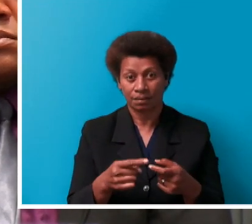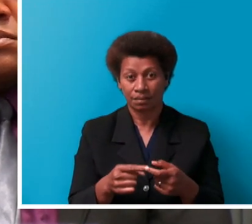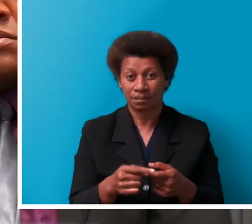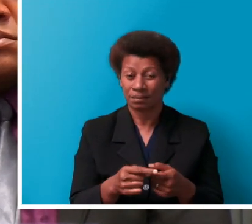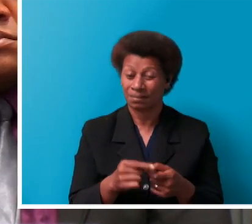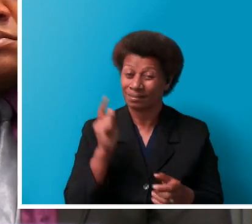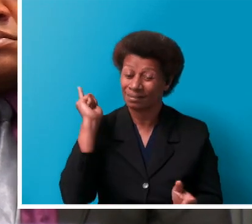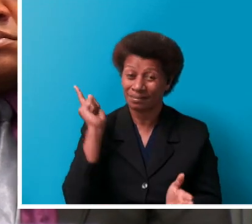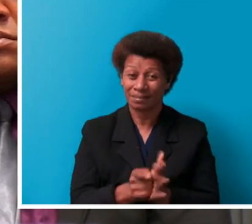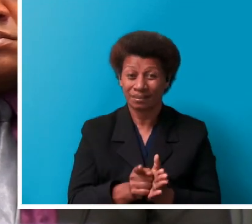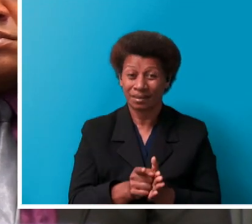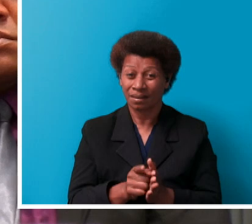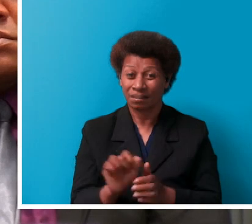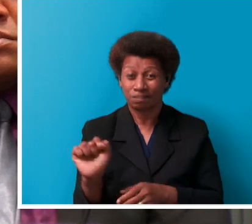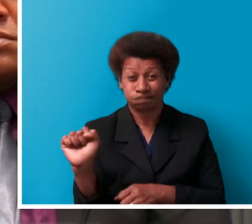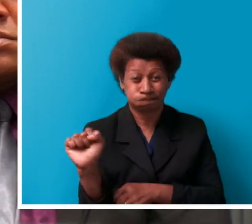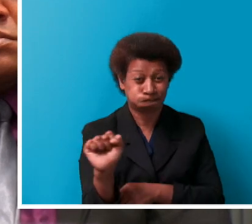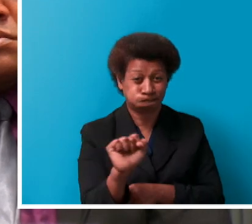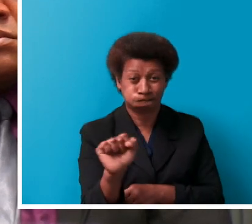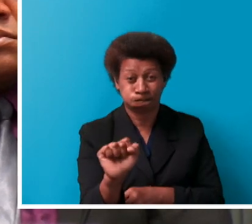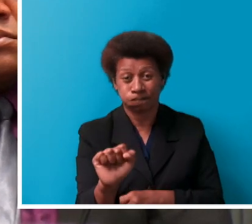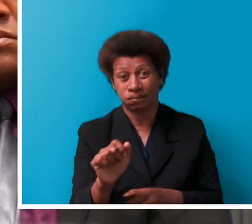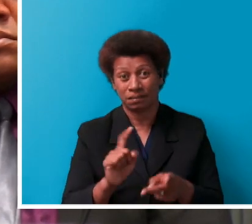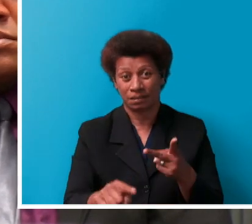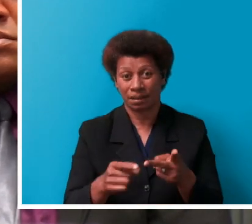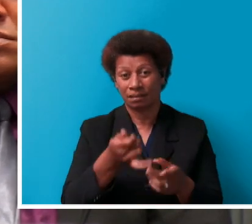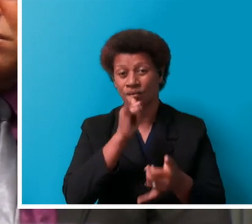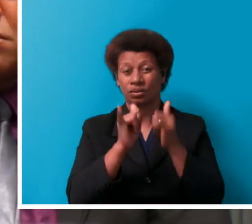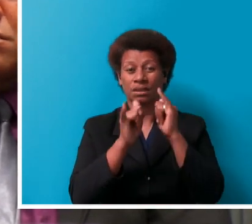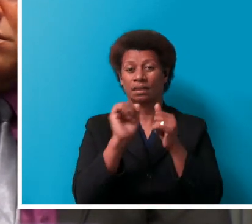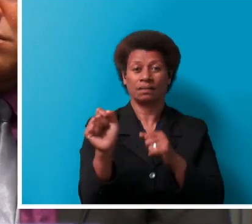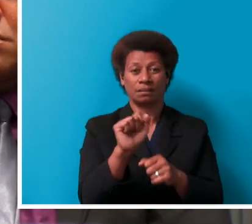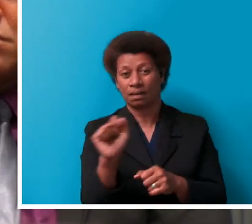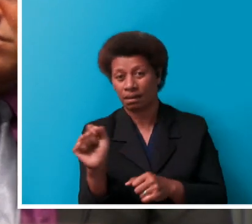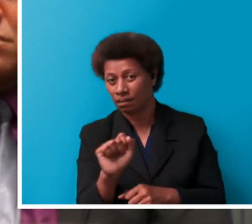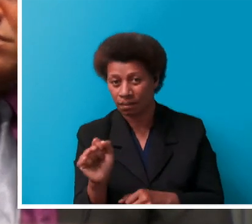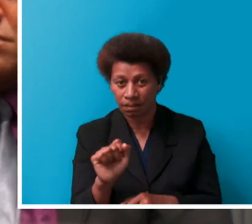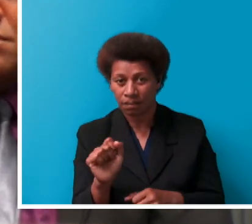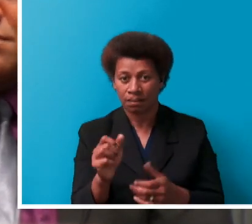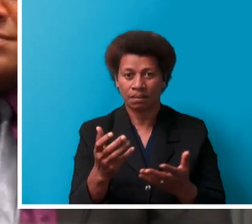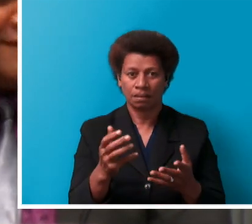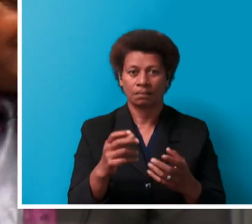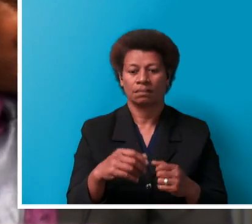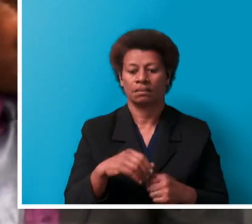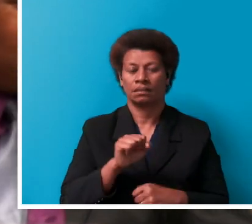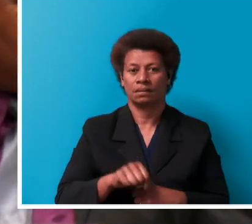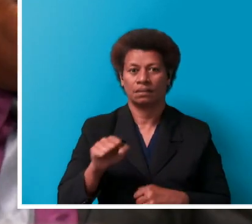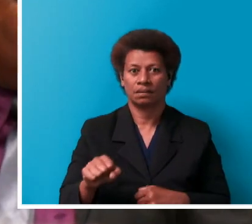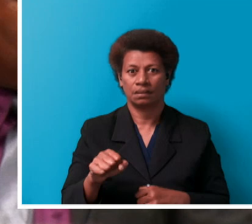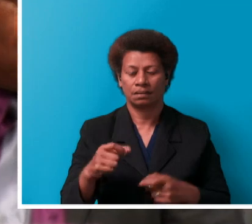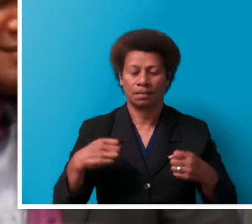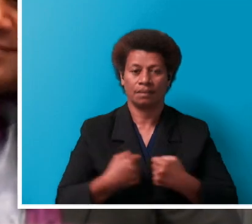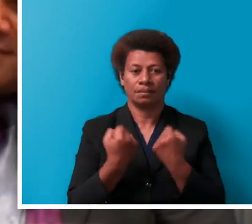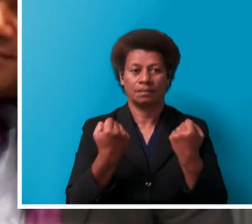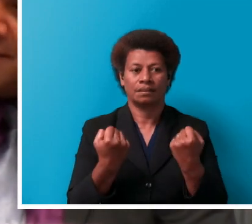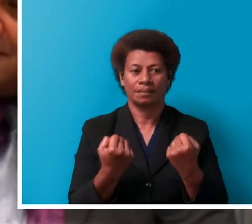driving continue to be the leading cause of accidents, with an increase in serious accidents by 20